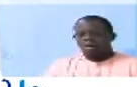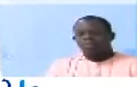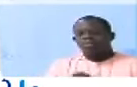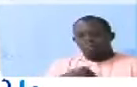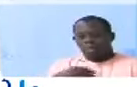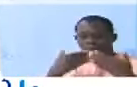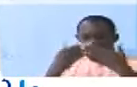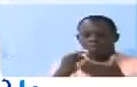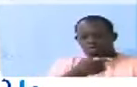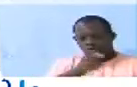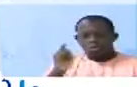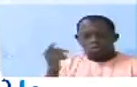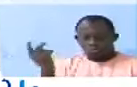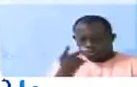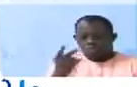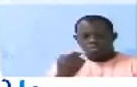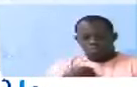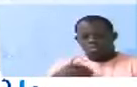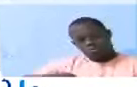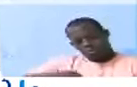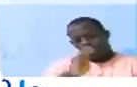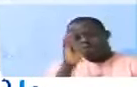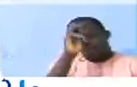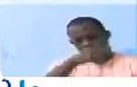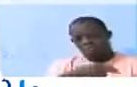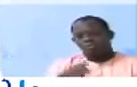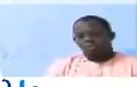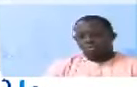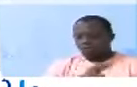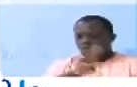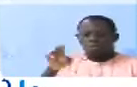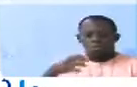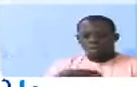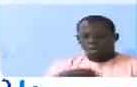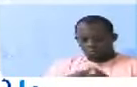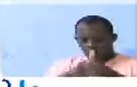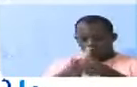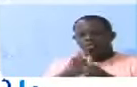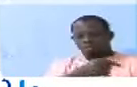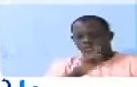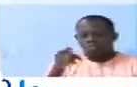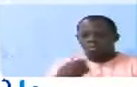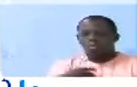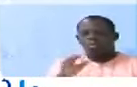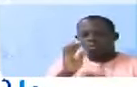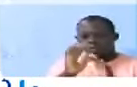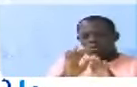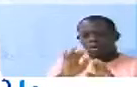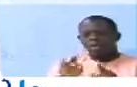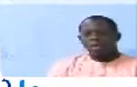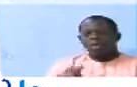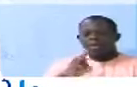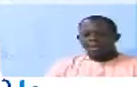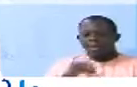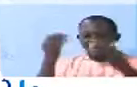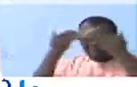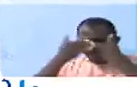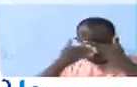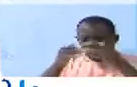go home. I don't want to go along with you. Go home. I will wait until when it is about to get dark, then I'll come